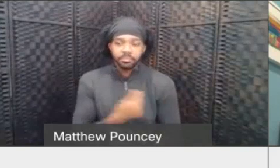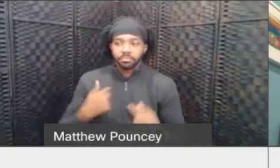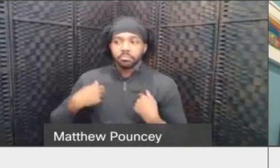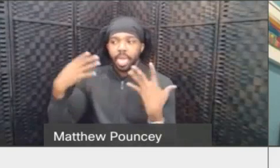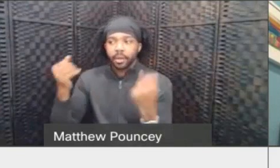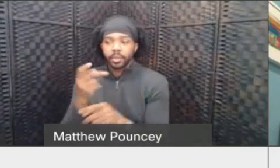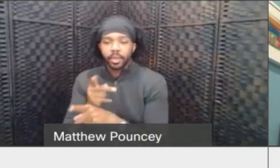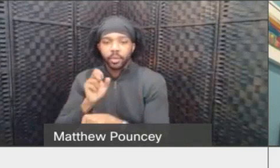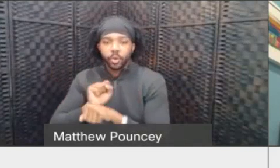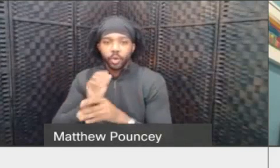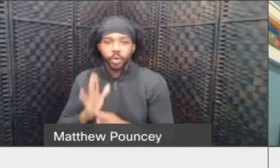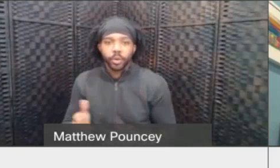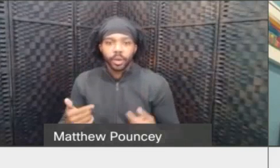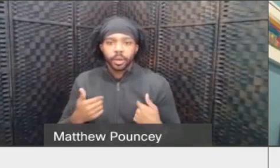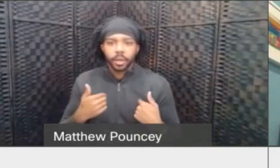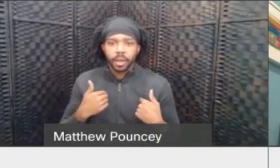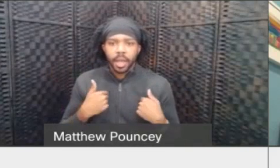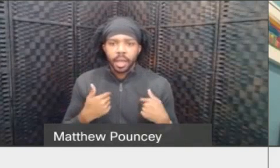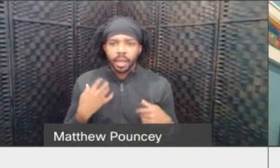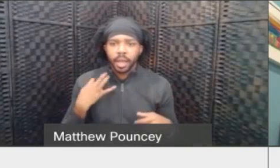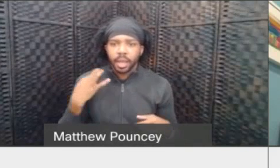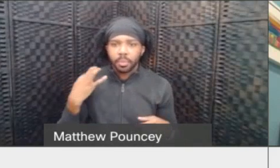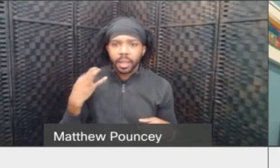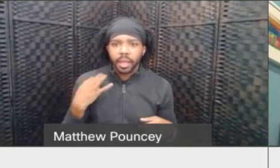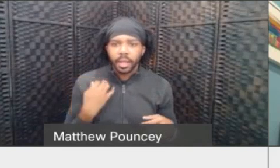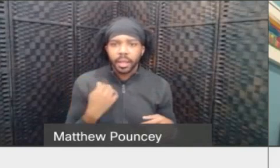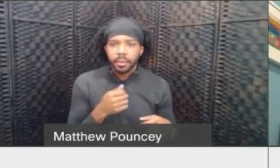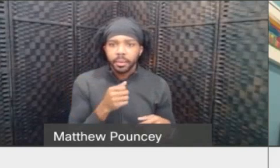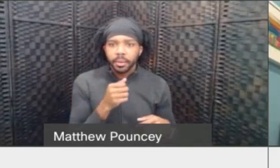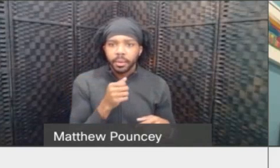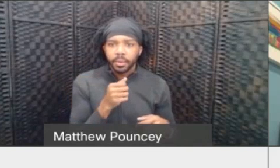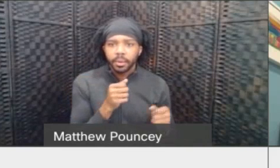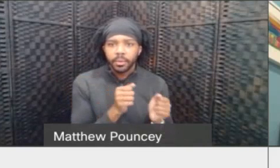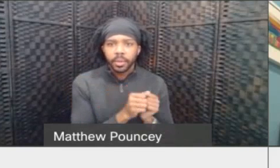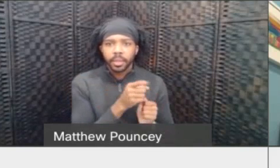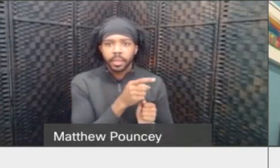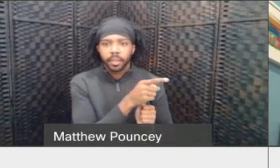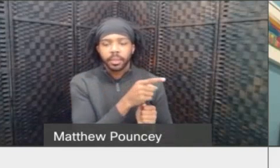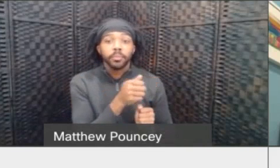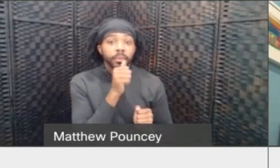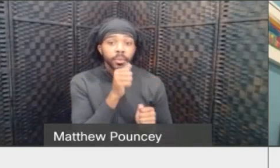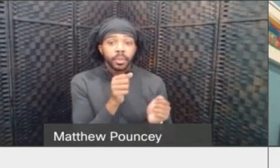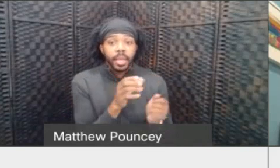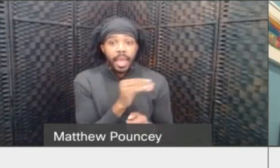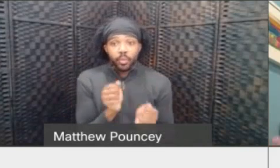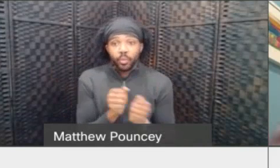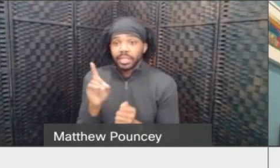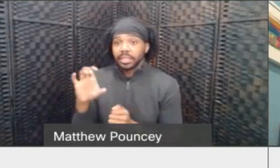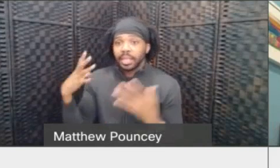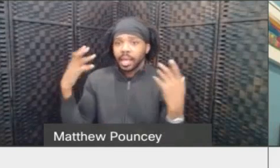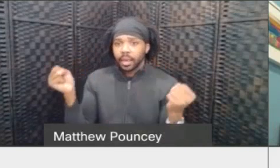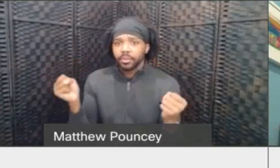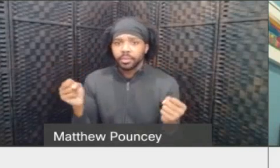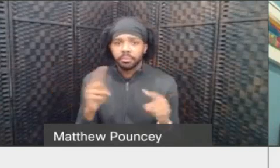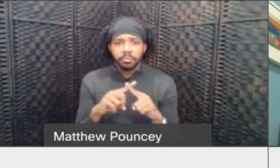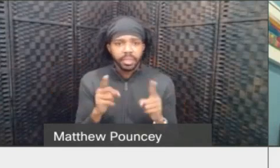replied accordingly with my record of vaccination, as I did to the provider and then to DC Health. Is this something that has